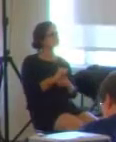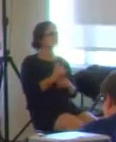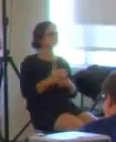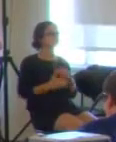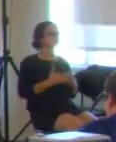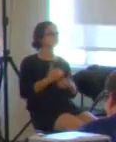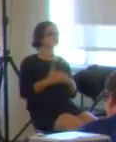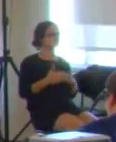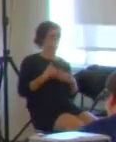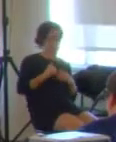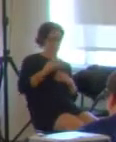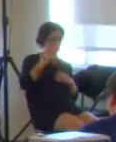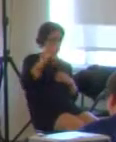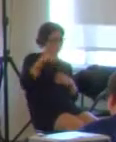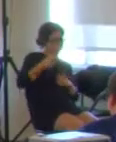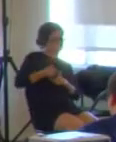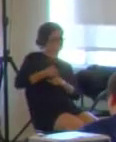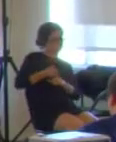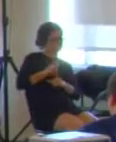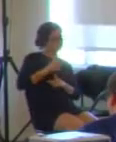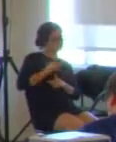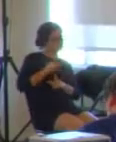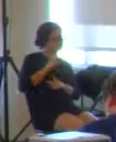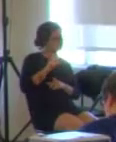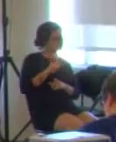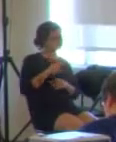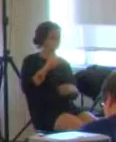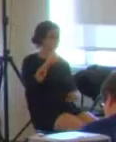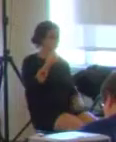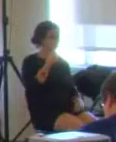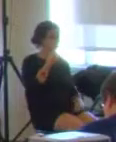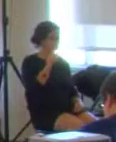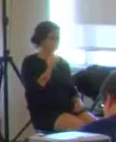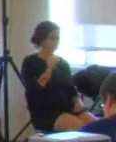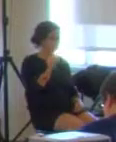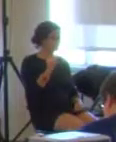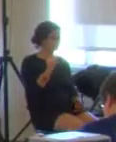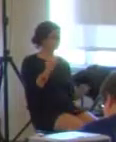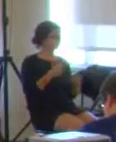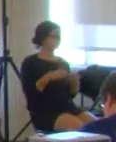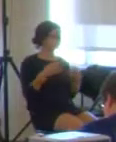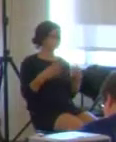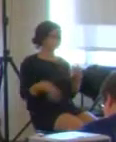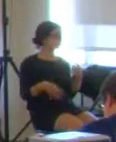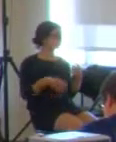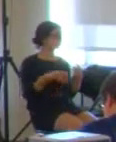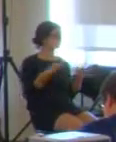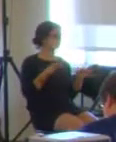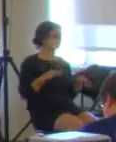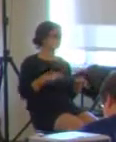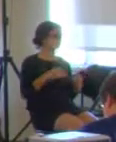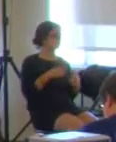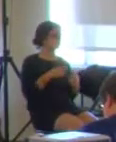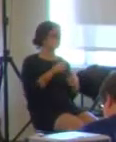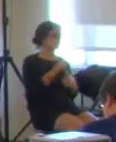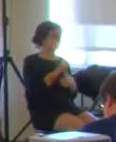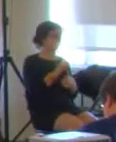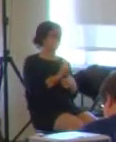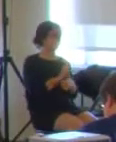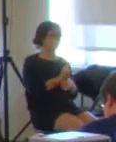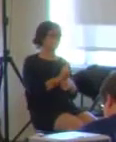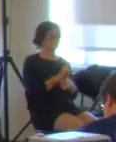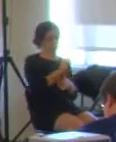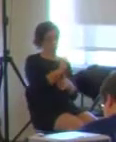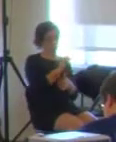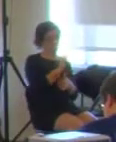if they're disabled or not? Well, disability has many definitions. It has a legal definition according to ADA. It